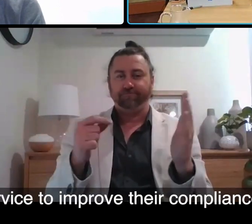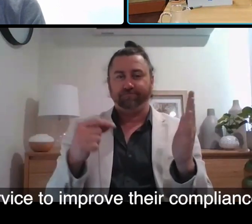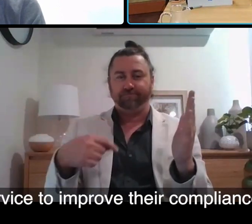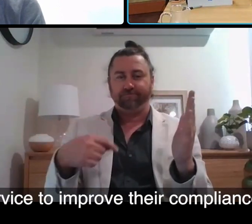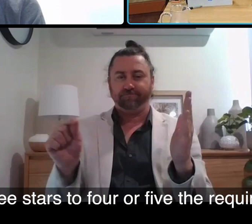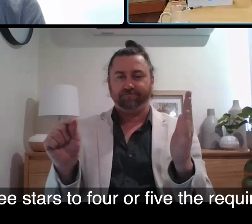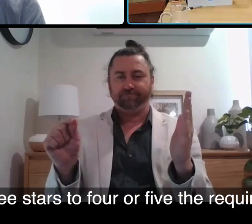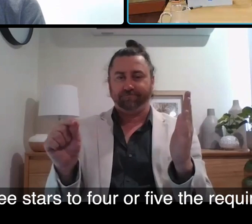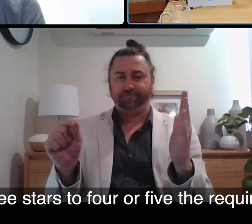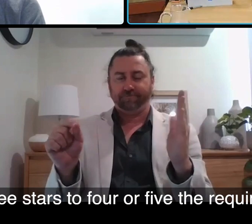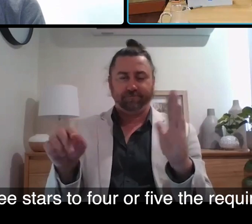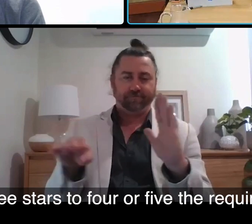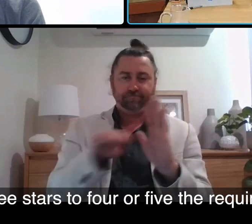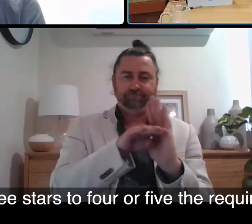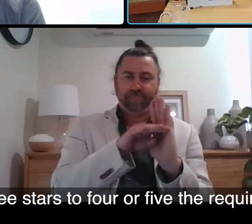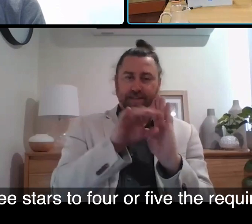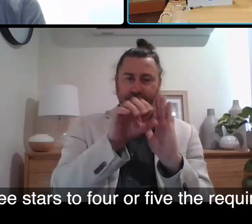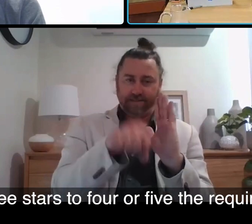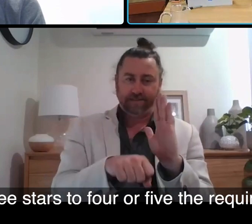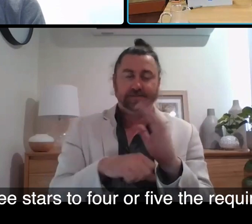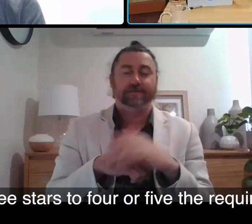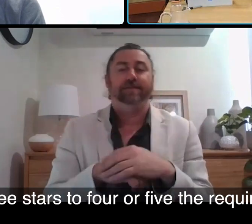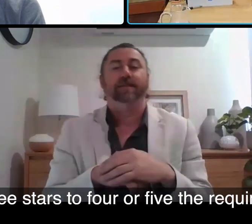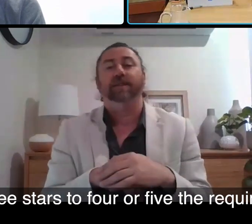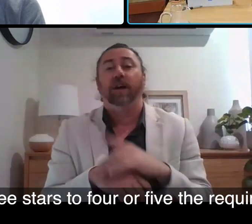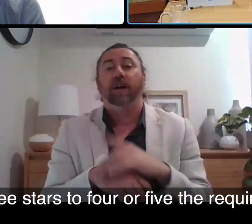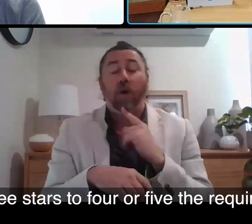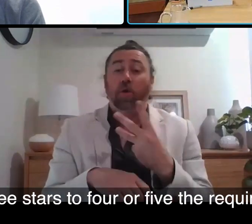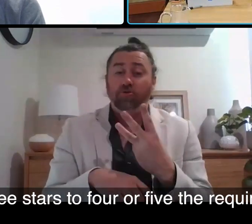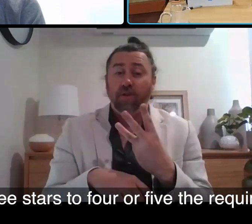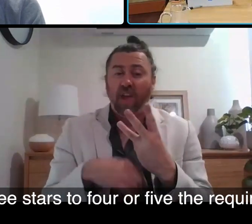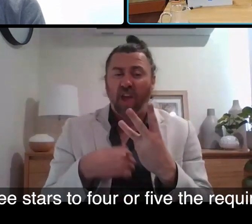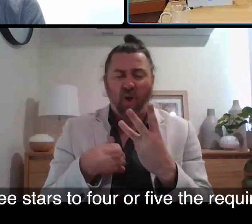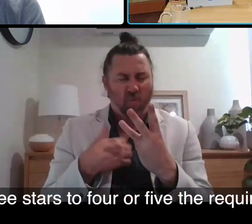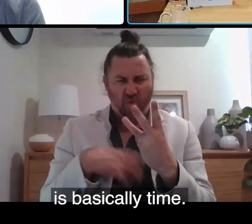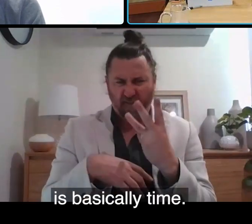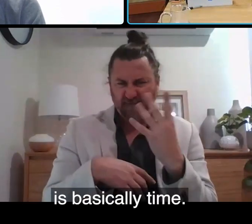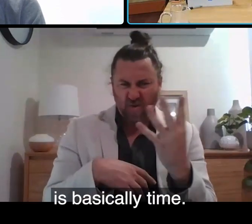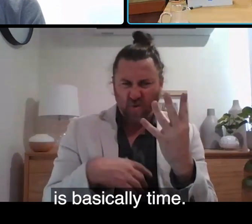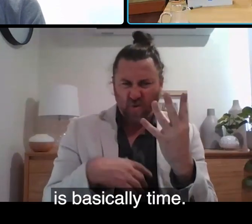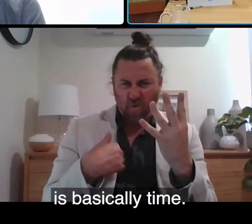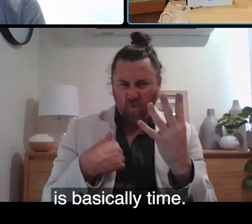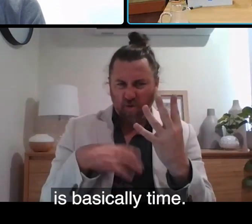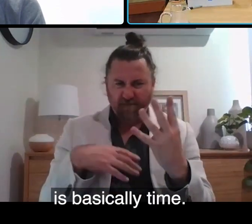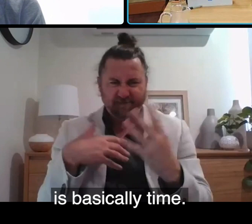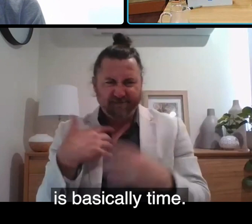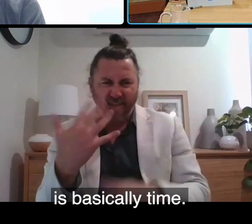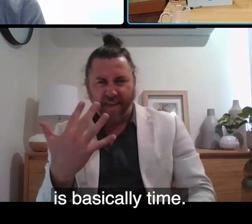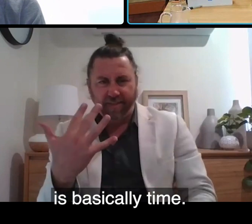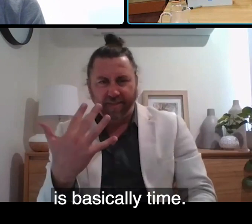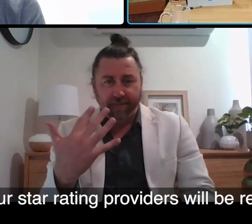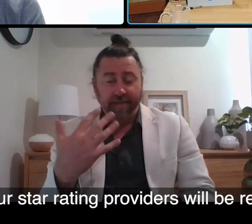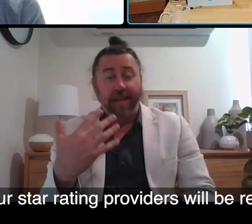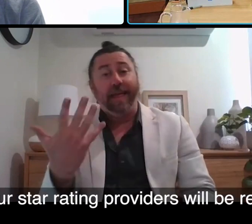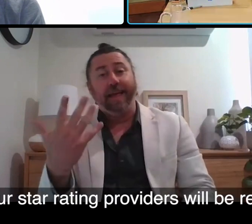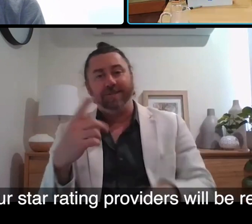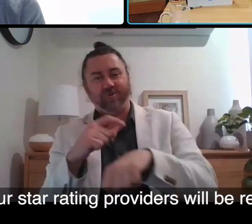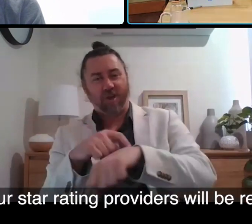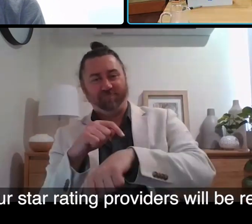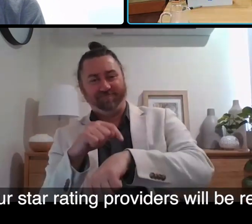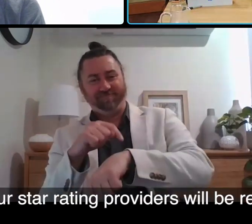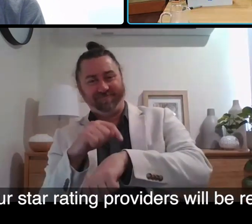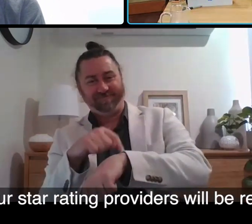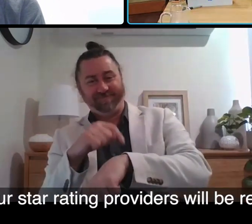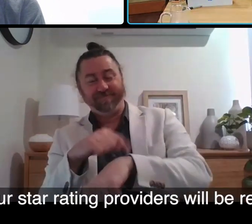their compliance rating from 3 stars to 4 or 5, the requirement is basically time. For a